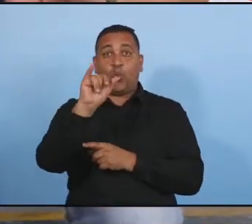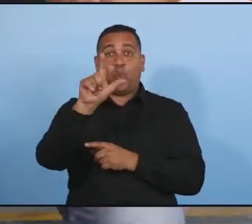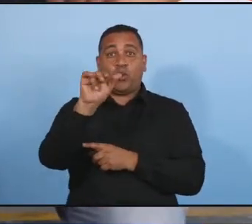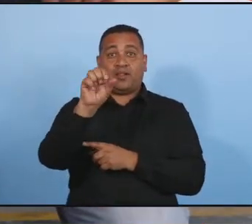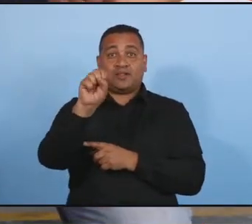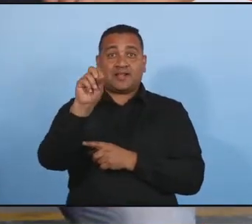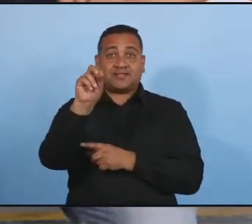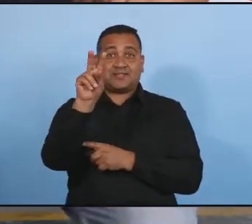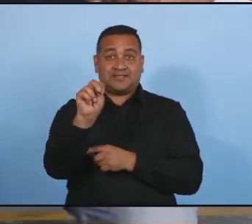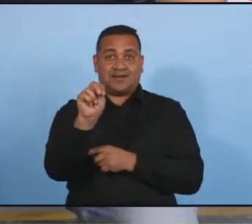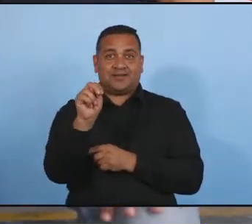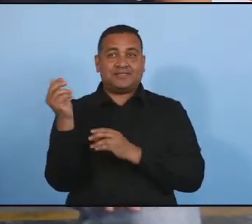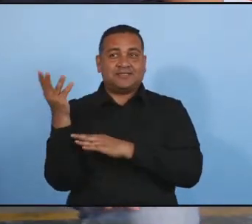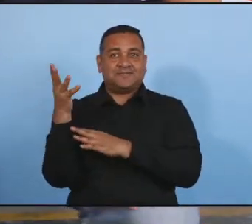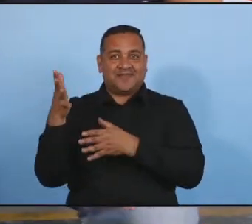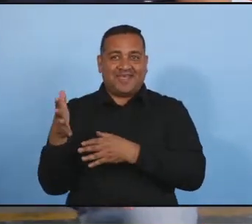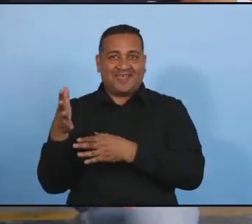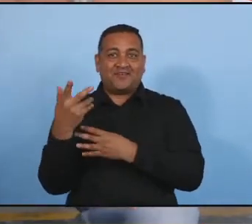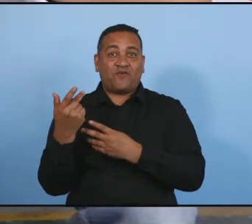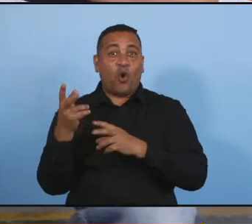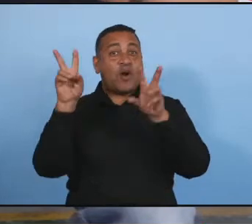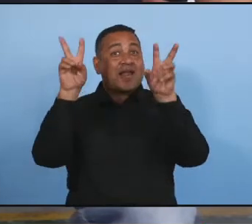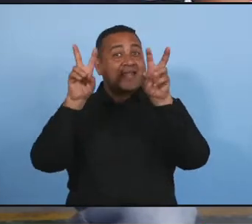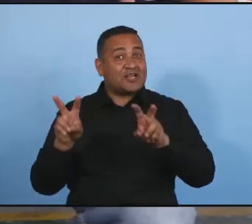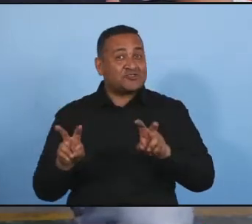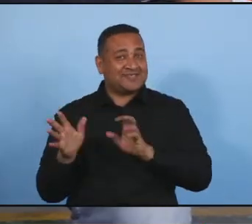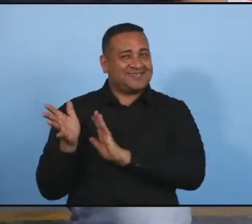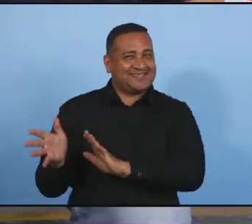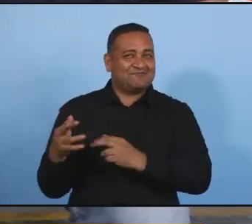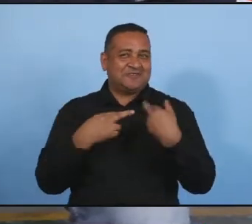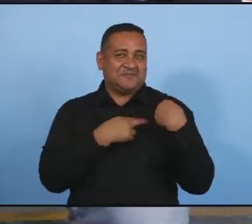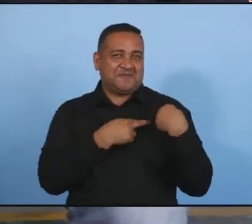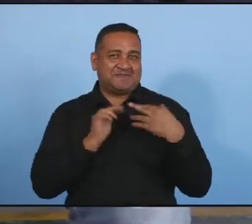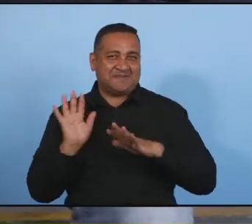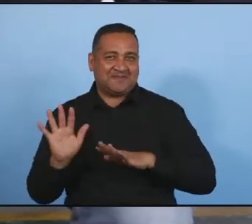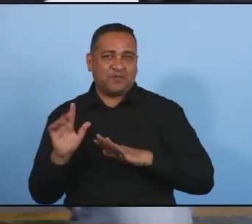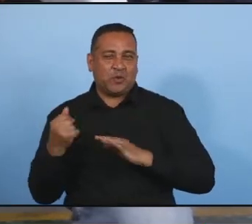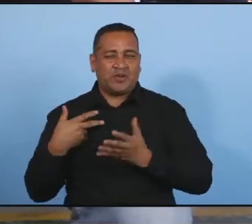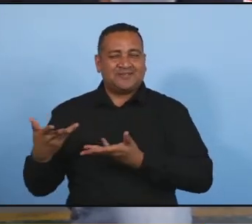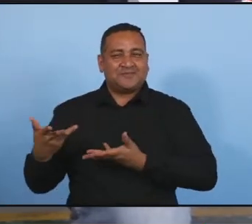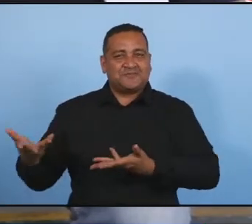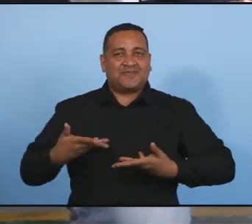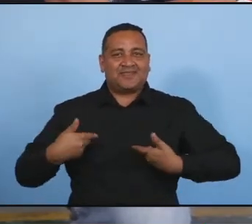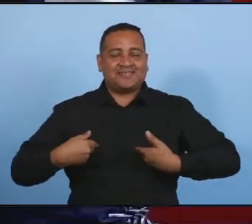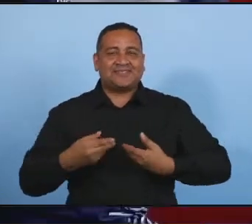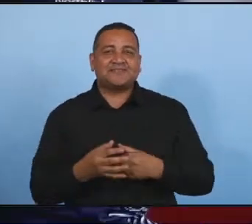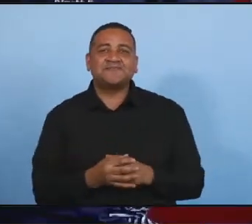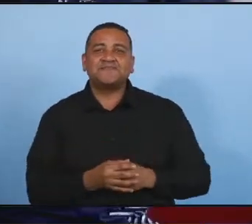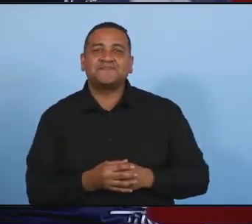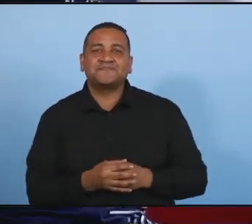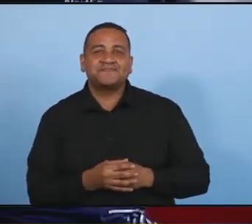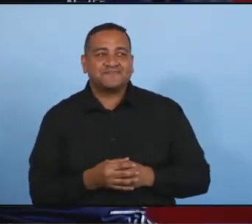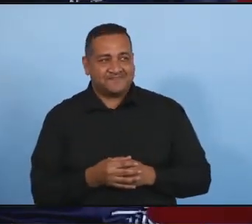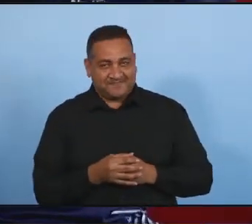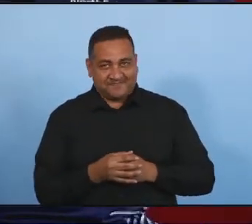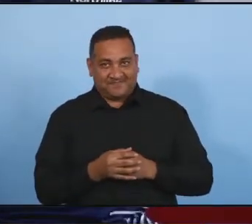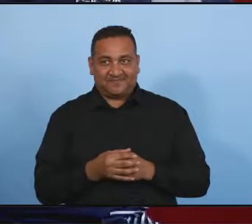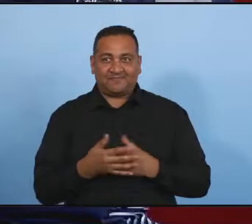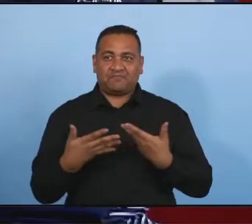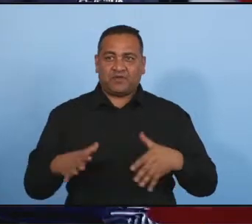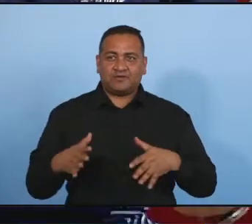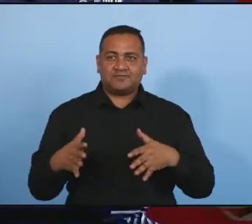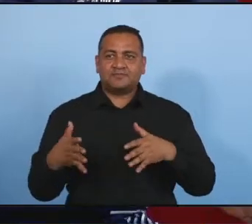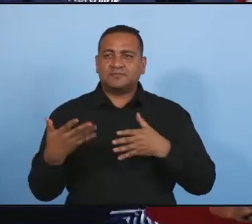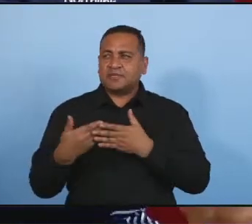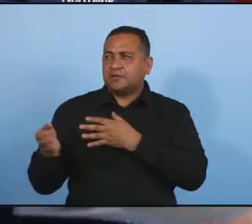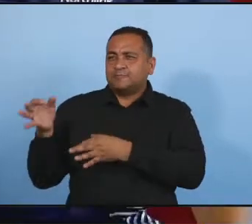been working on that joke the whole time. But that is what we're going to be talking about. So we just spoke to Mark. He kind of gave us a whole sort of